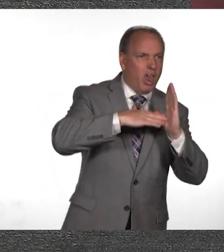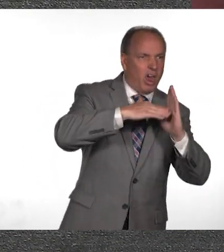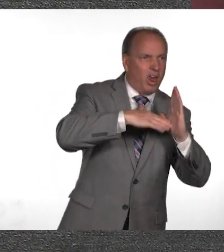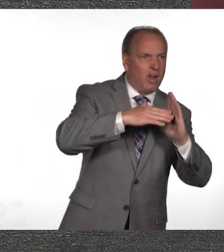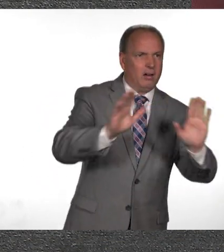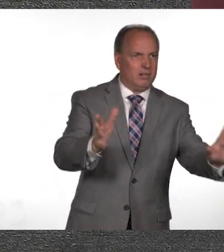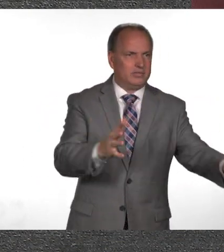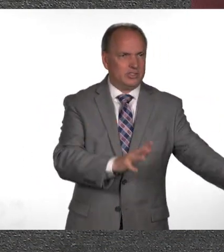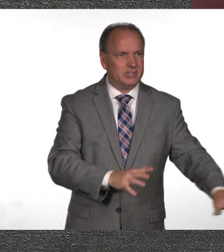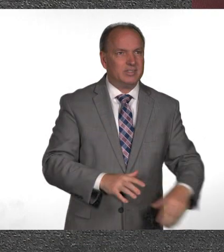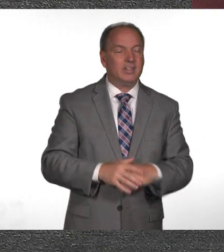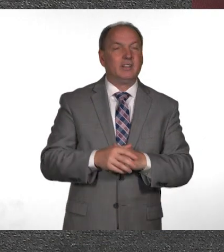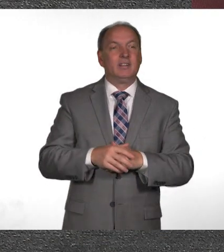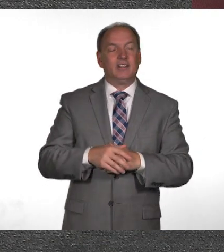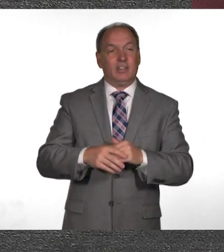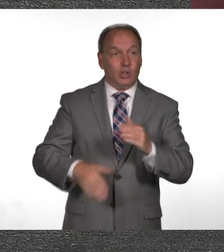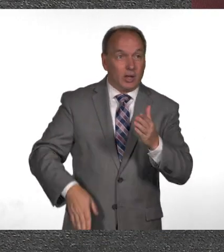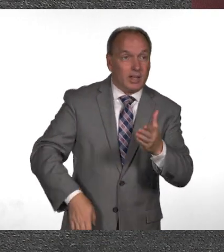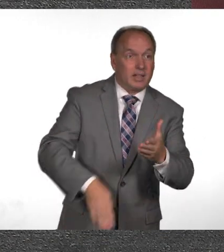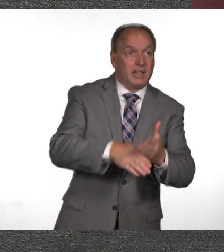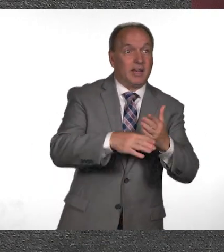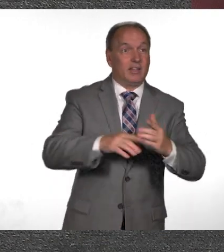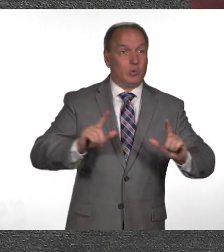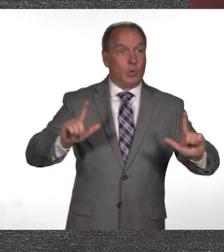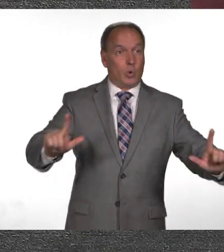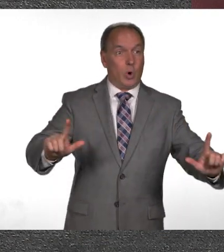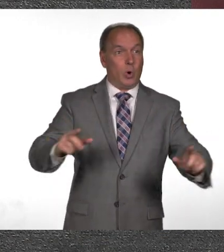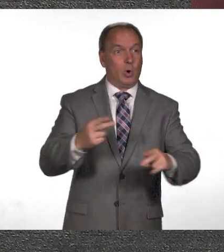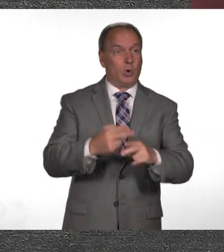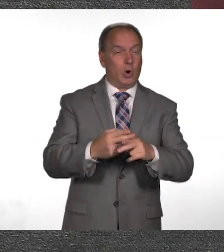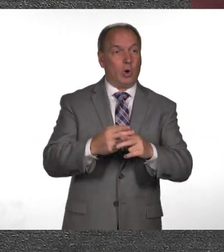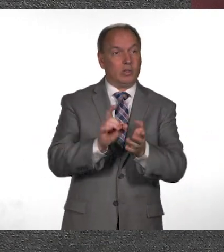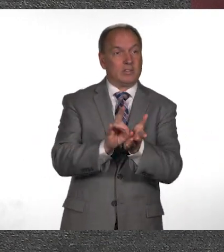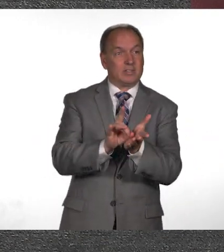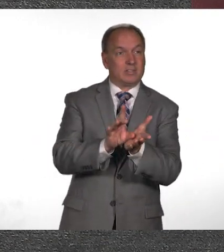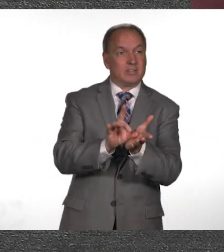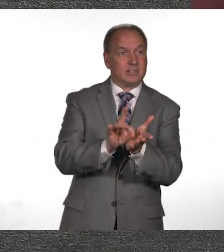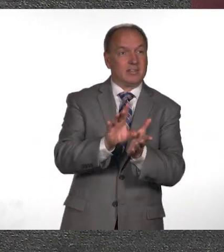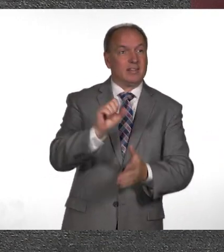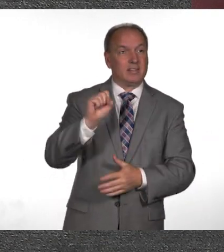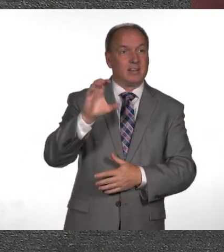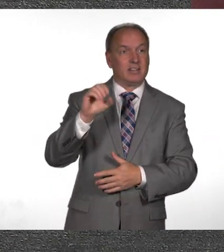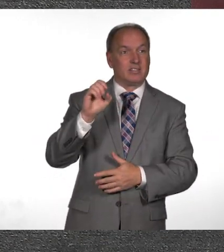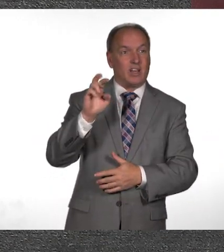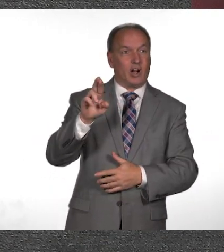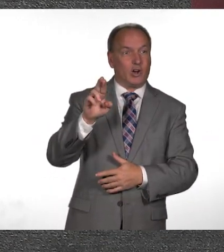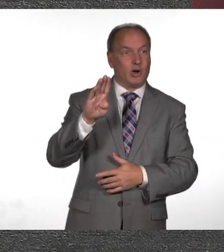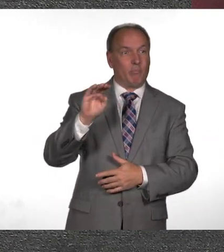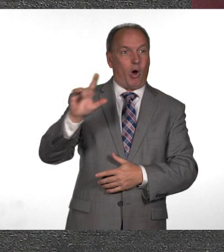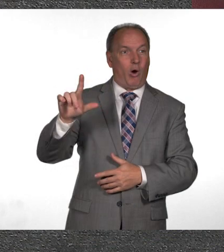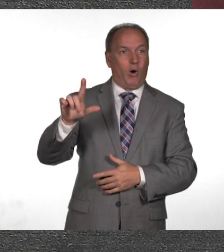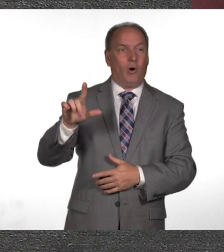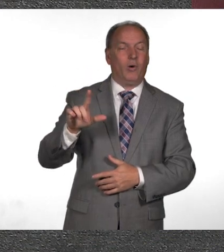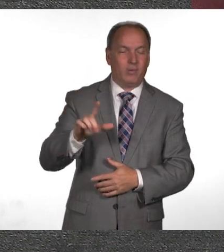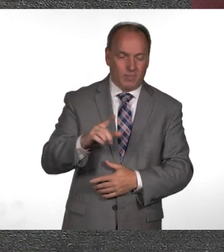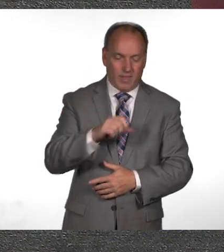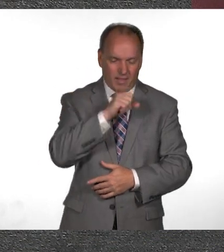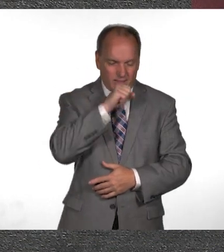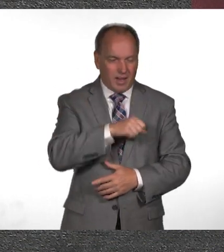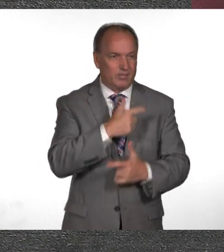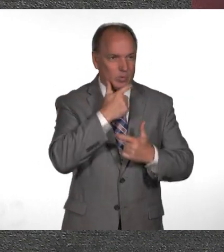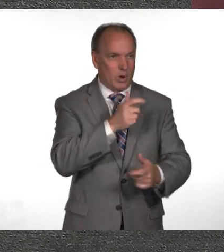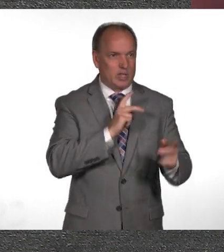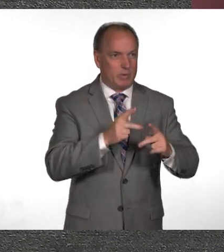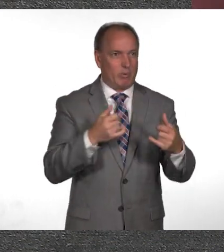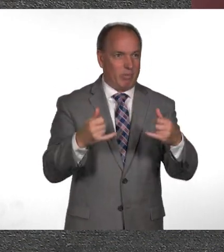You kick it into a goal. It's called a soccer ball. Bingo loves to watch people play soccer. Yeah, you